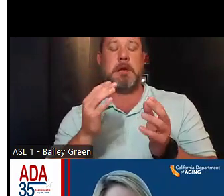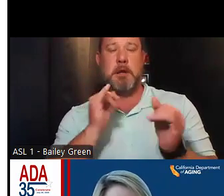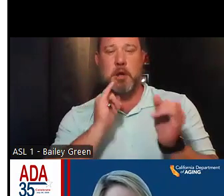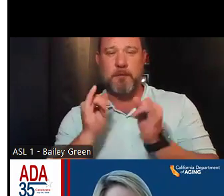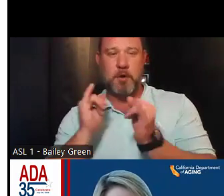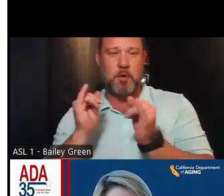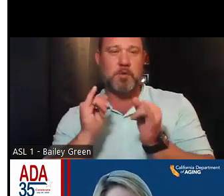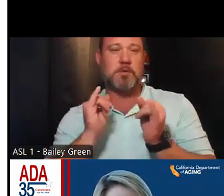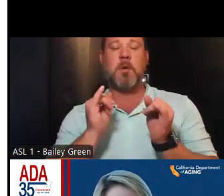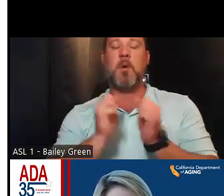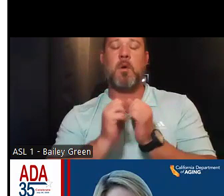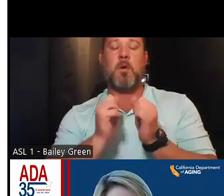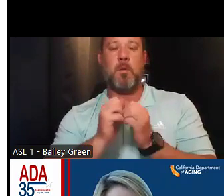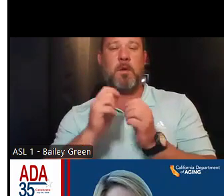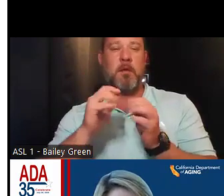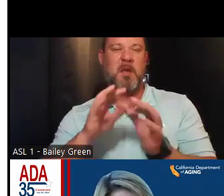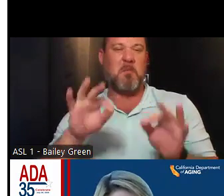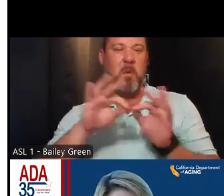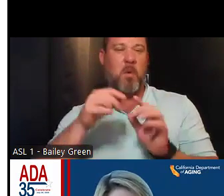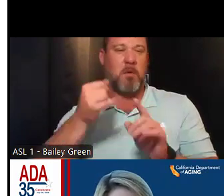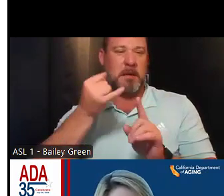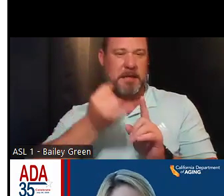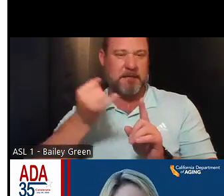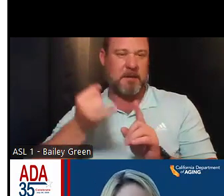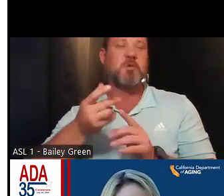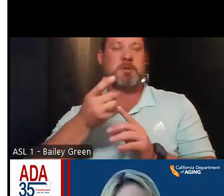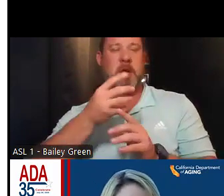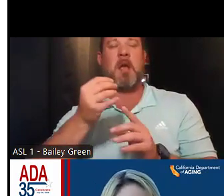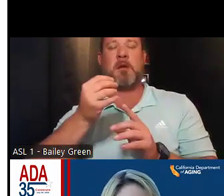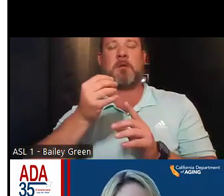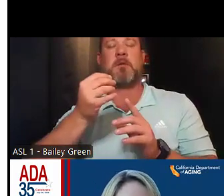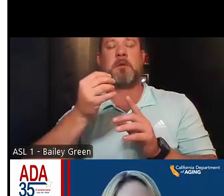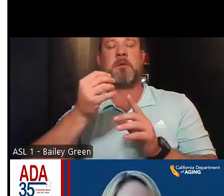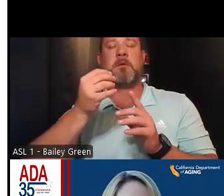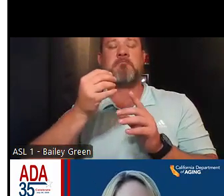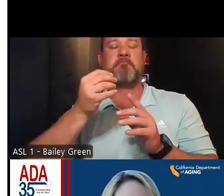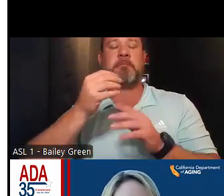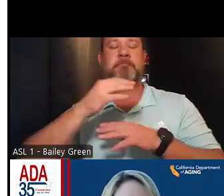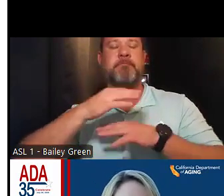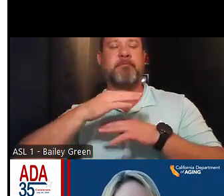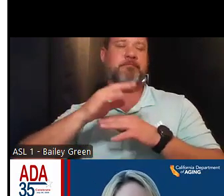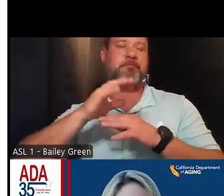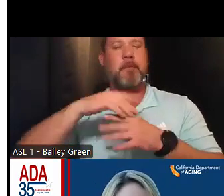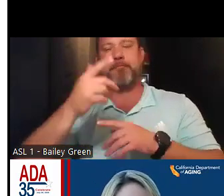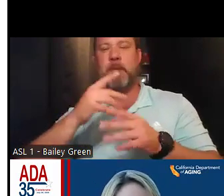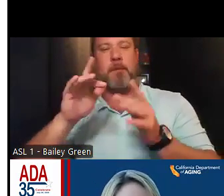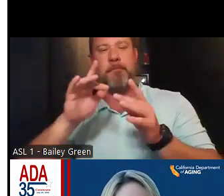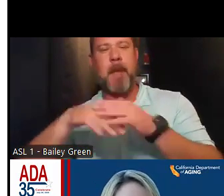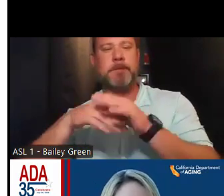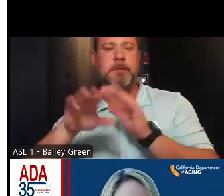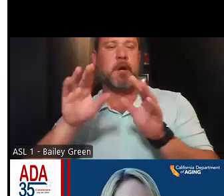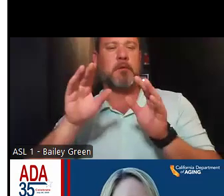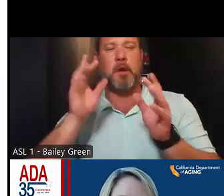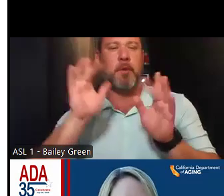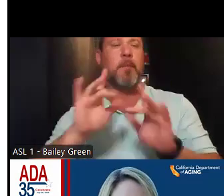as other desktop research that they were able to access. When we worked with Mathematica, the